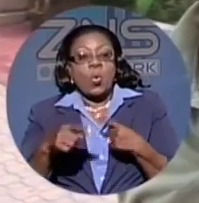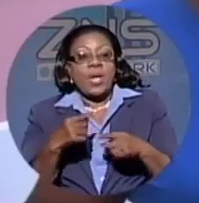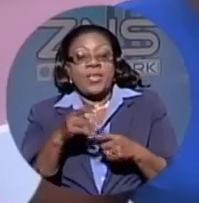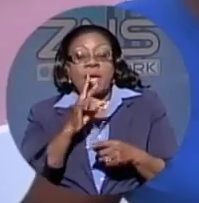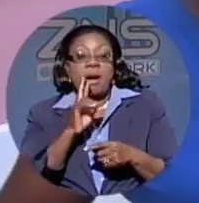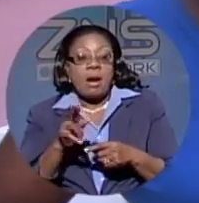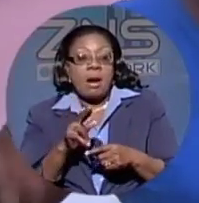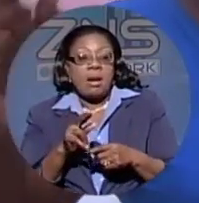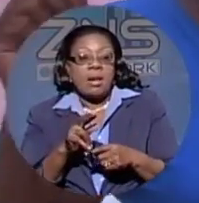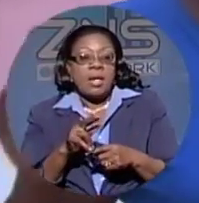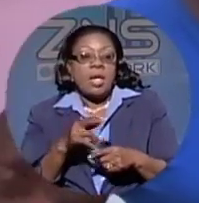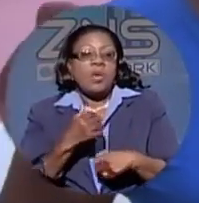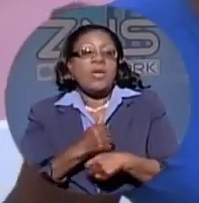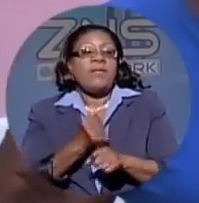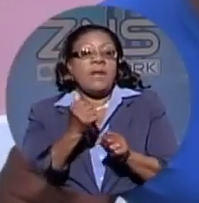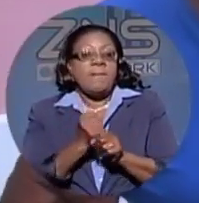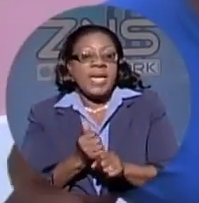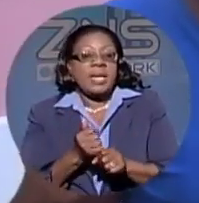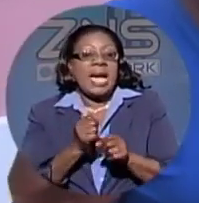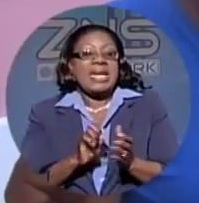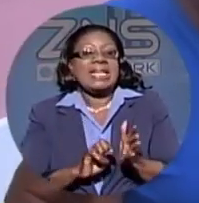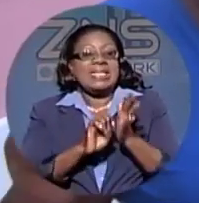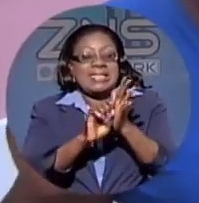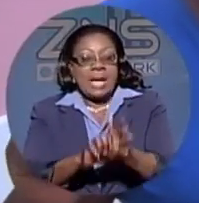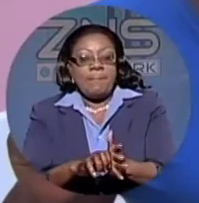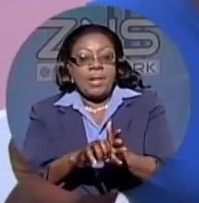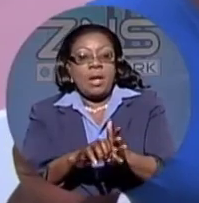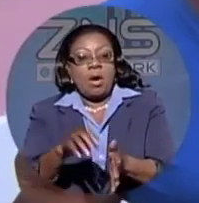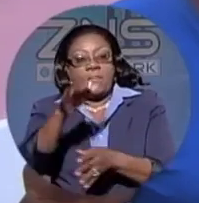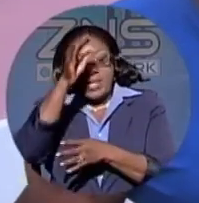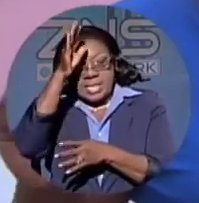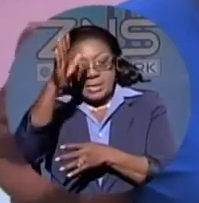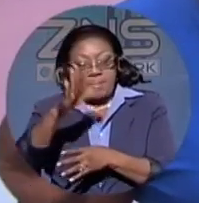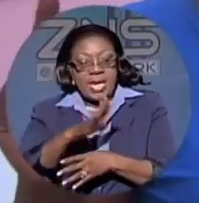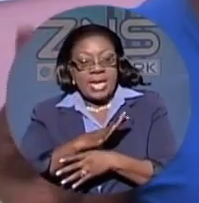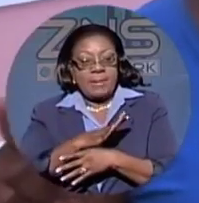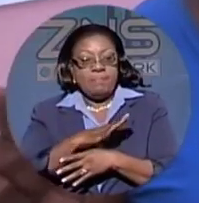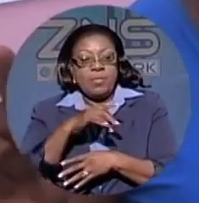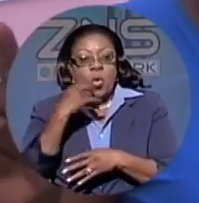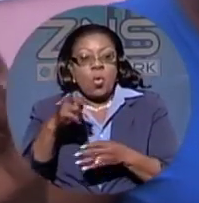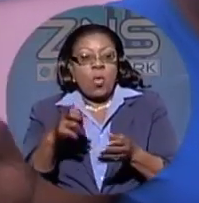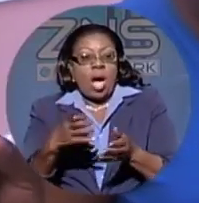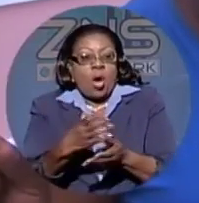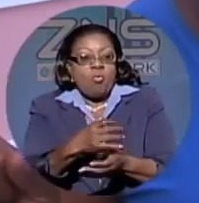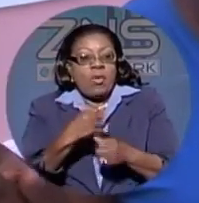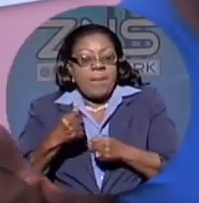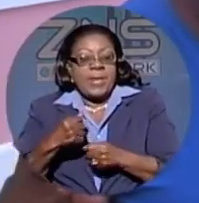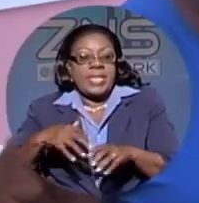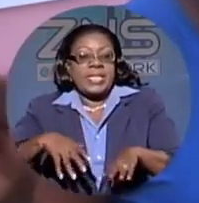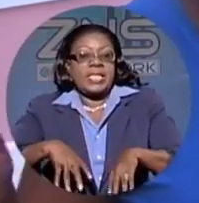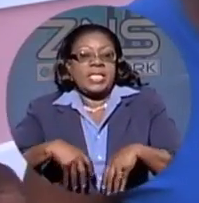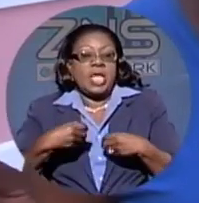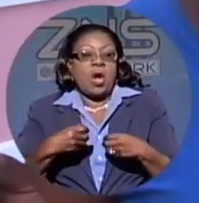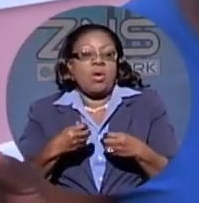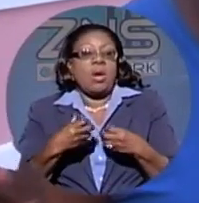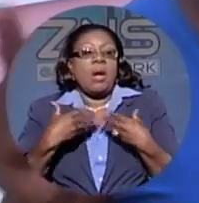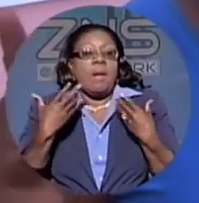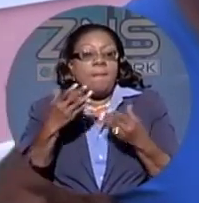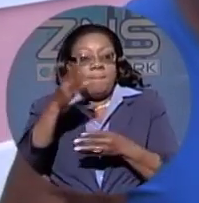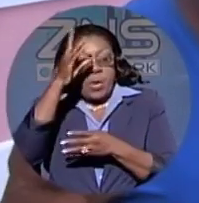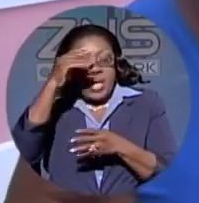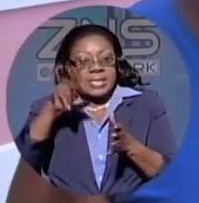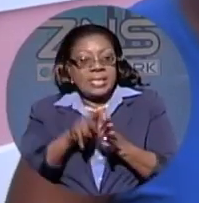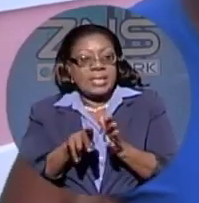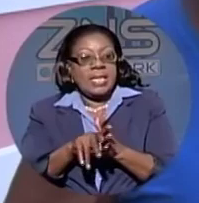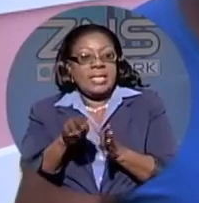people. You got to make a prime example of these men who going wrong, or whoever raping these young men and killing. The